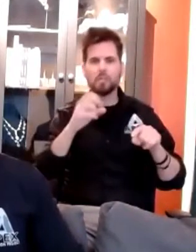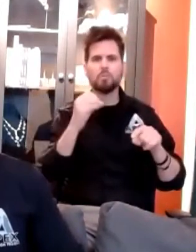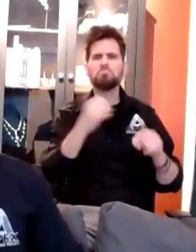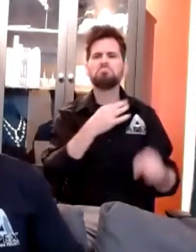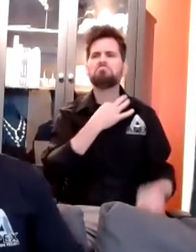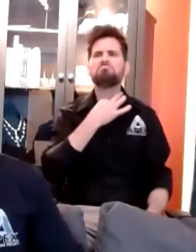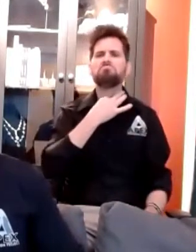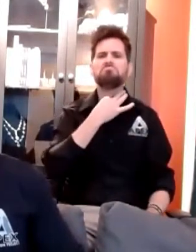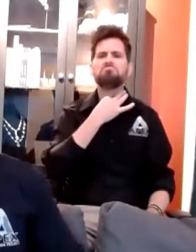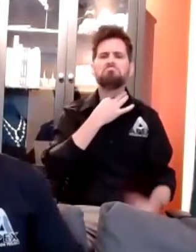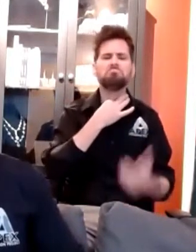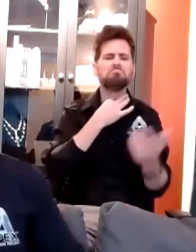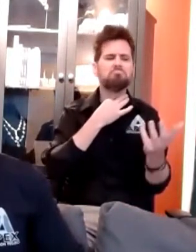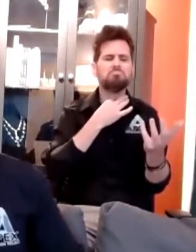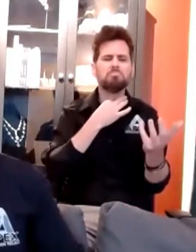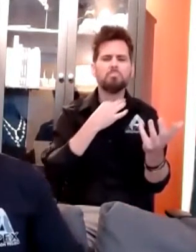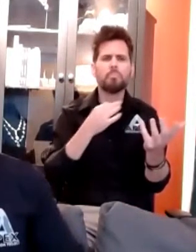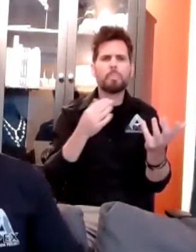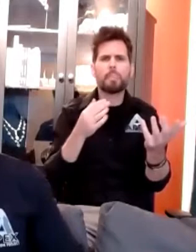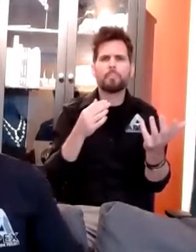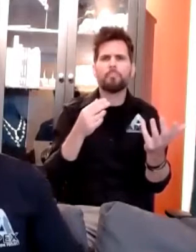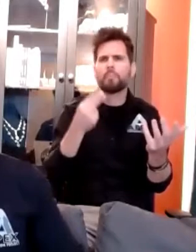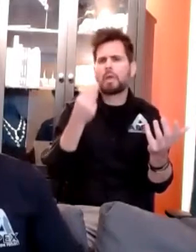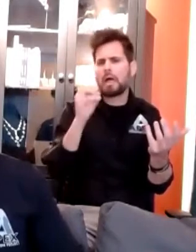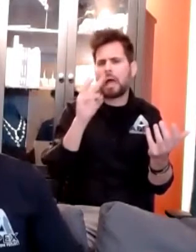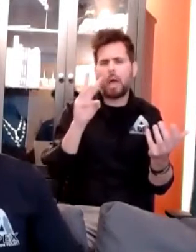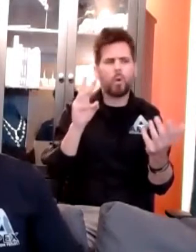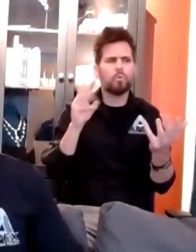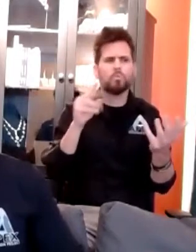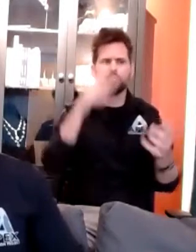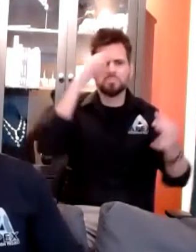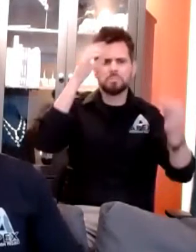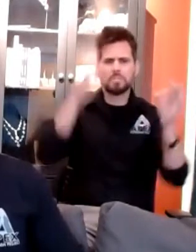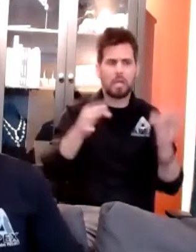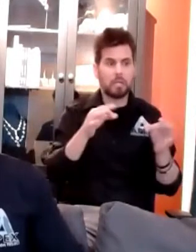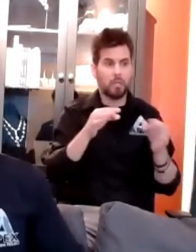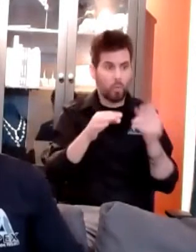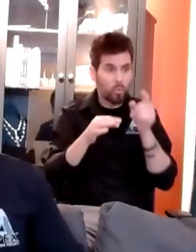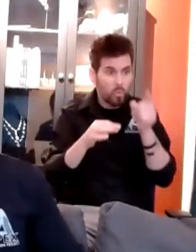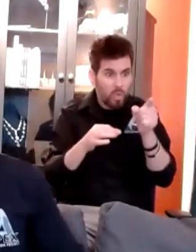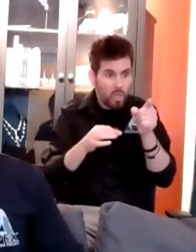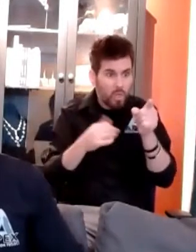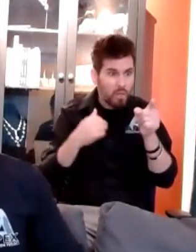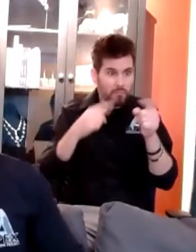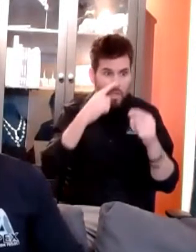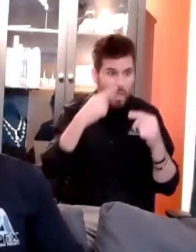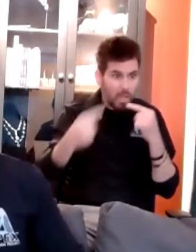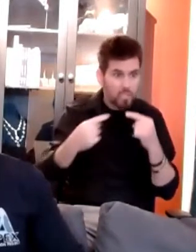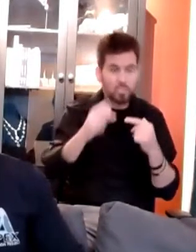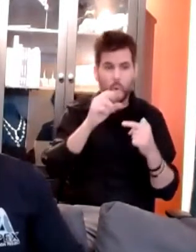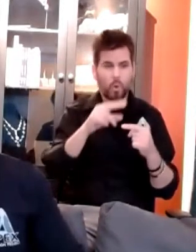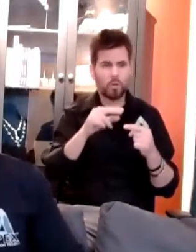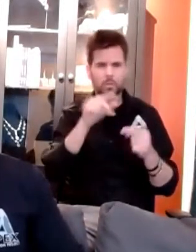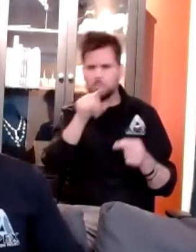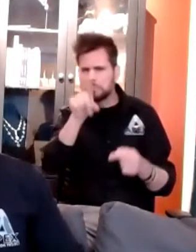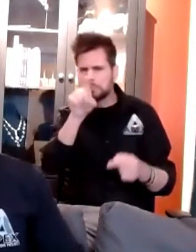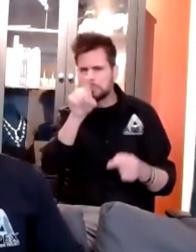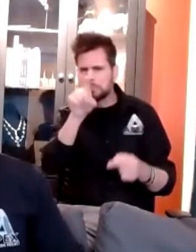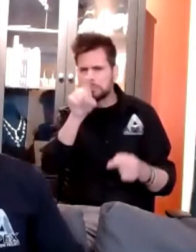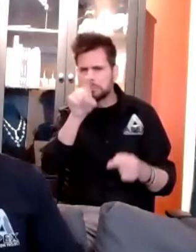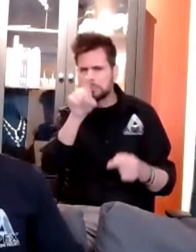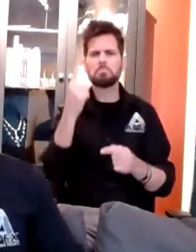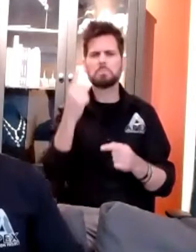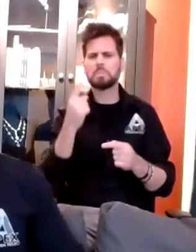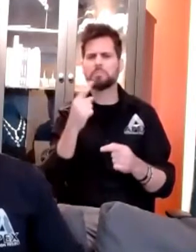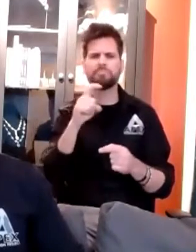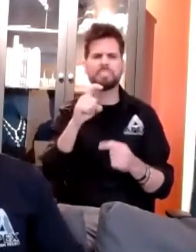listeners, how do you determine when one of them does need a special diet or a few more supplements or different supplements